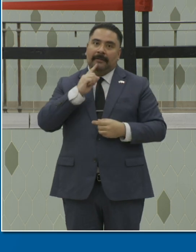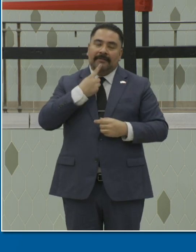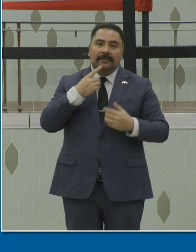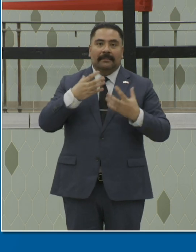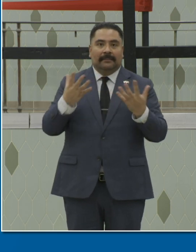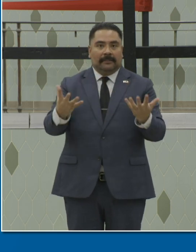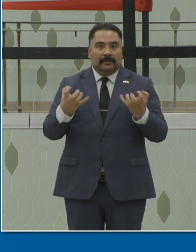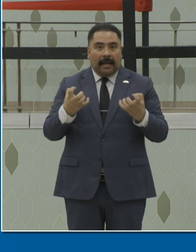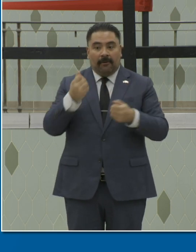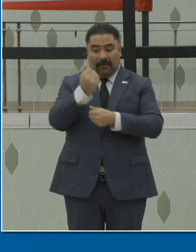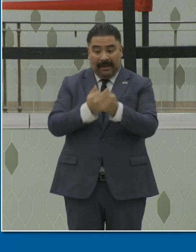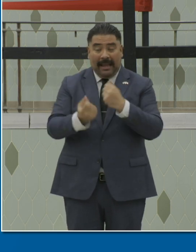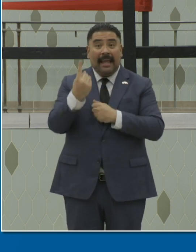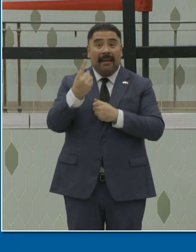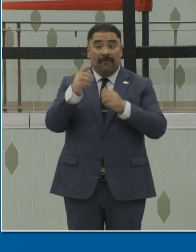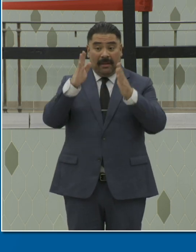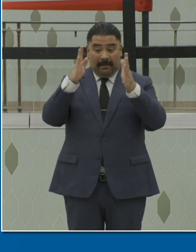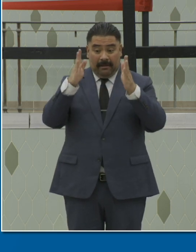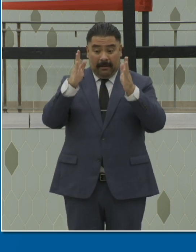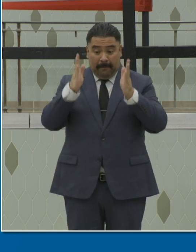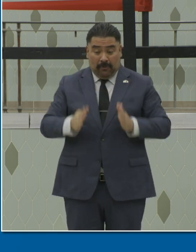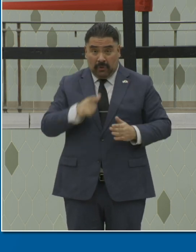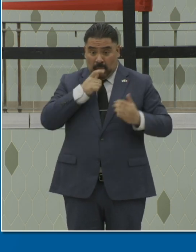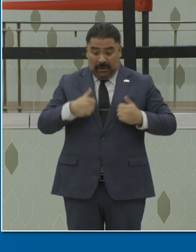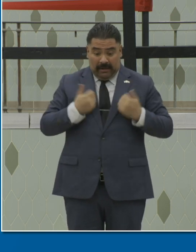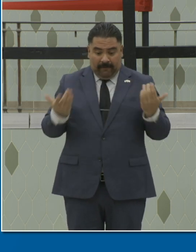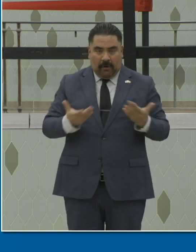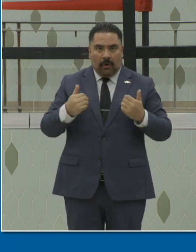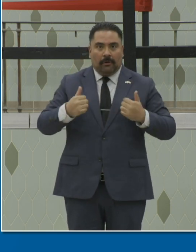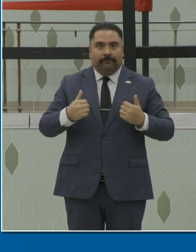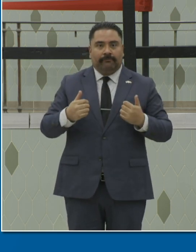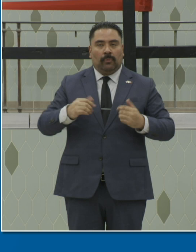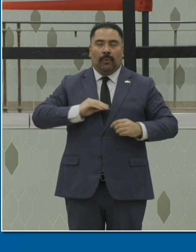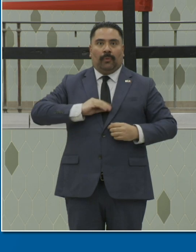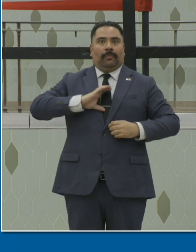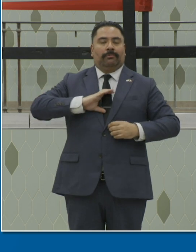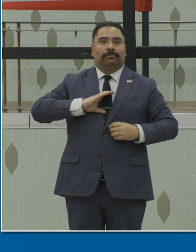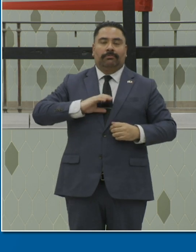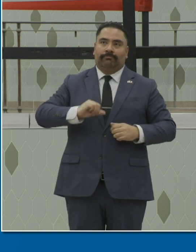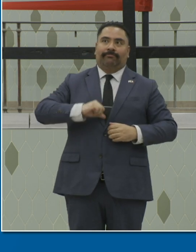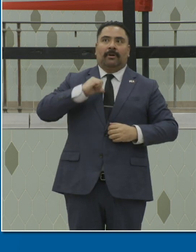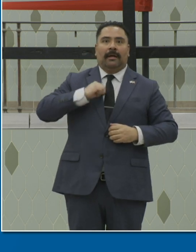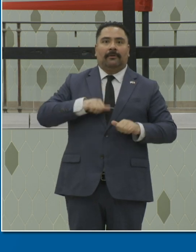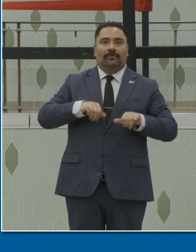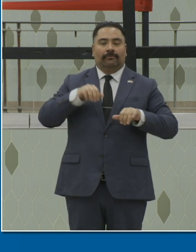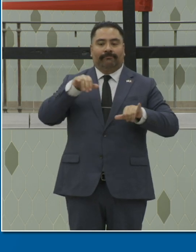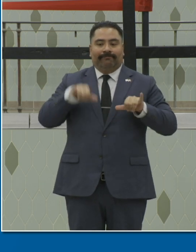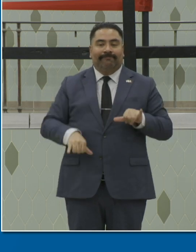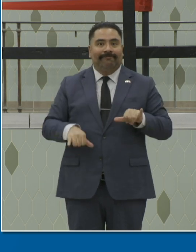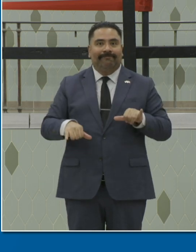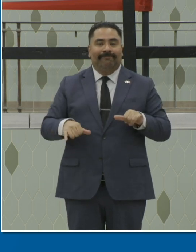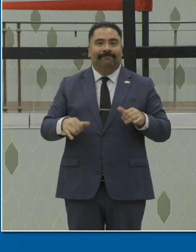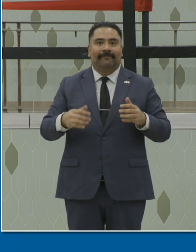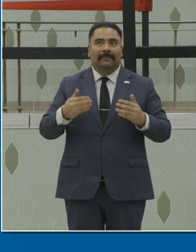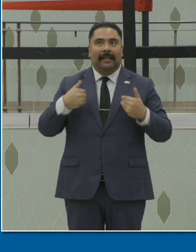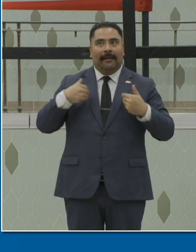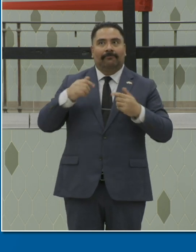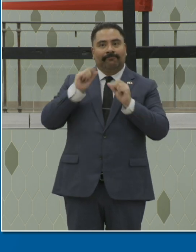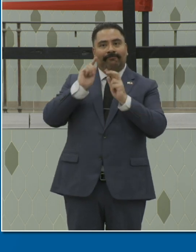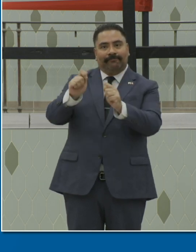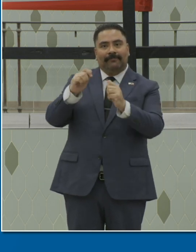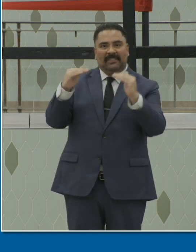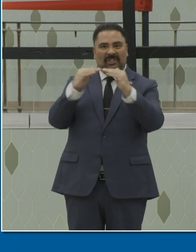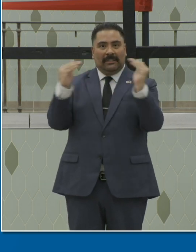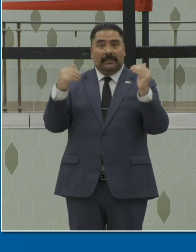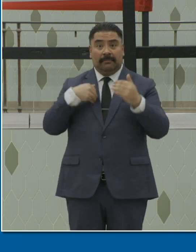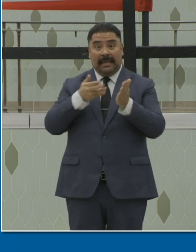sincere desire that every resident takes pride in residing in a city that is committed to housing justice. My ask to each